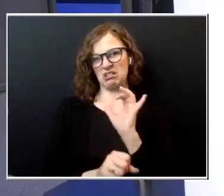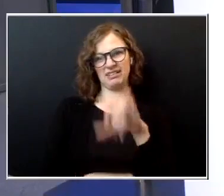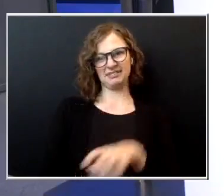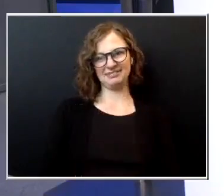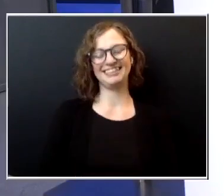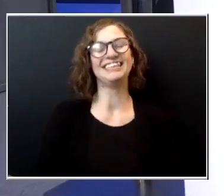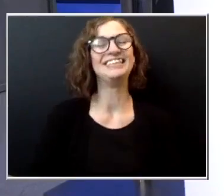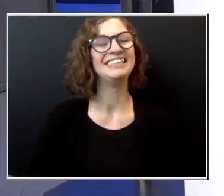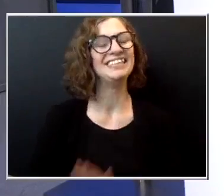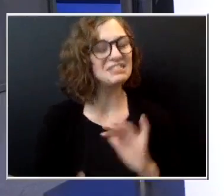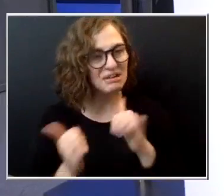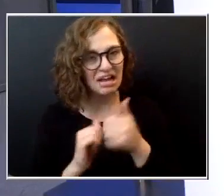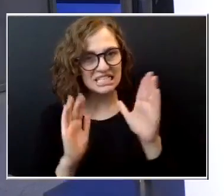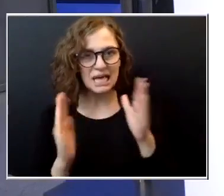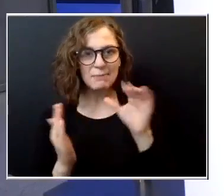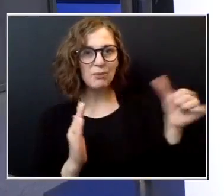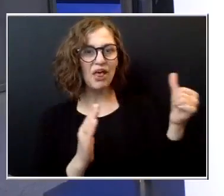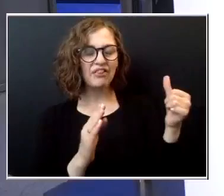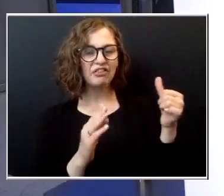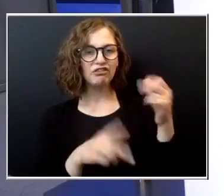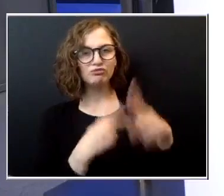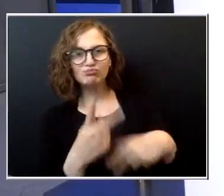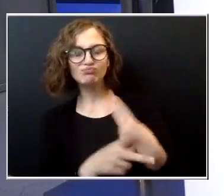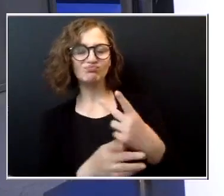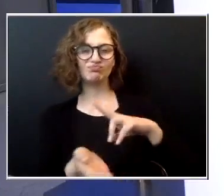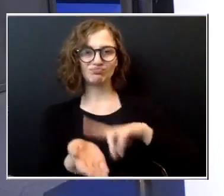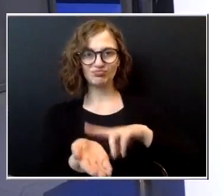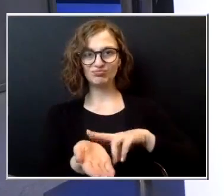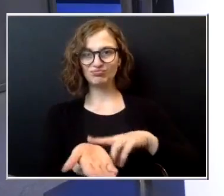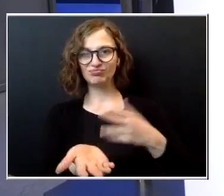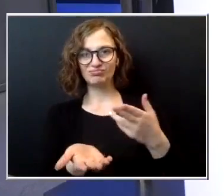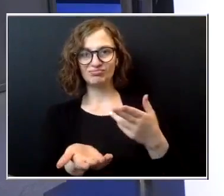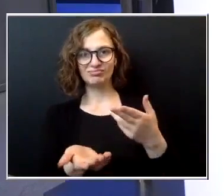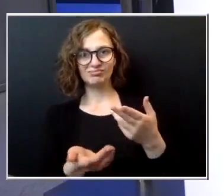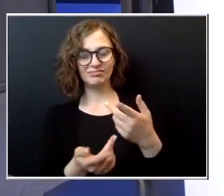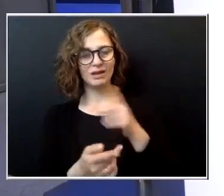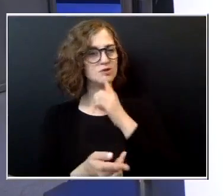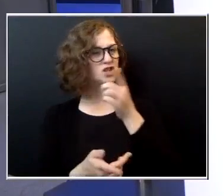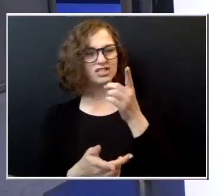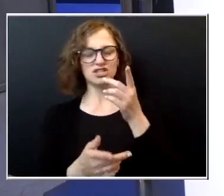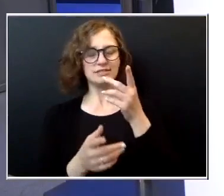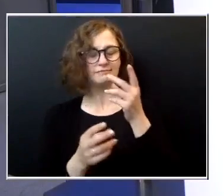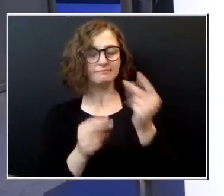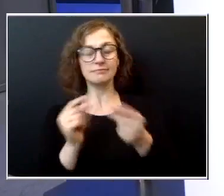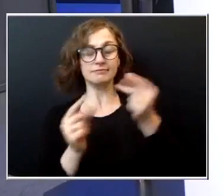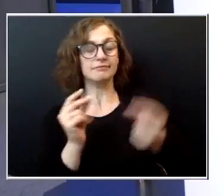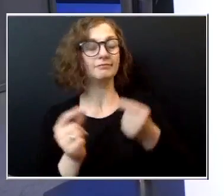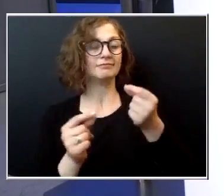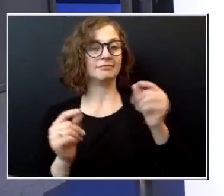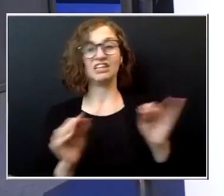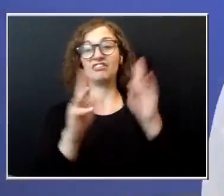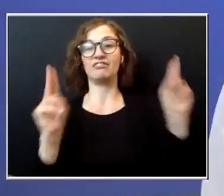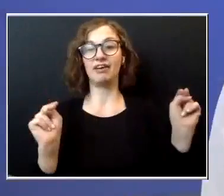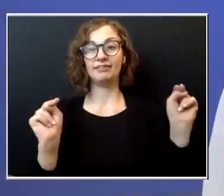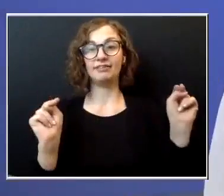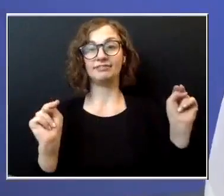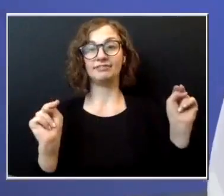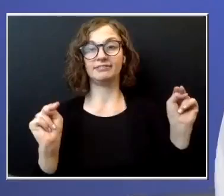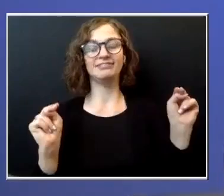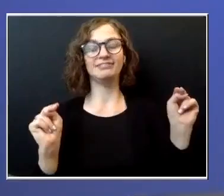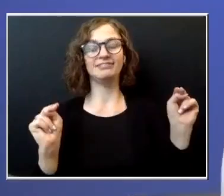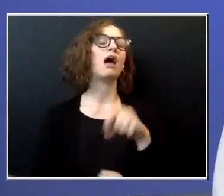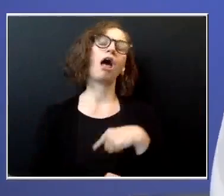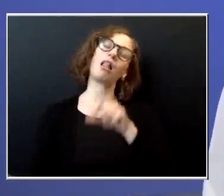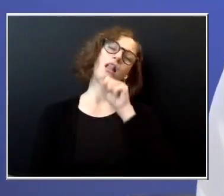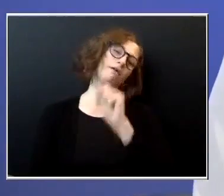of nursing? I mean, is it, you love it? I bet it's just fast and furious and fun. Unique arm. I love it. I love it. Also